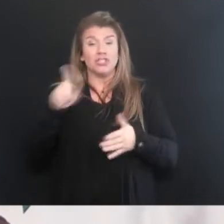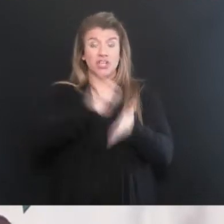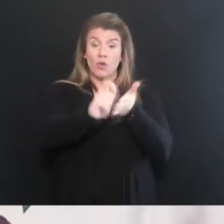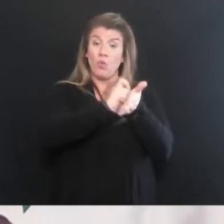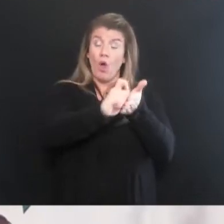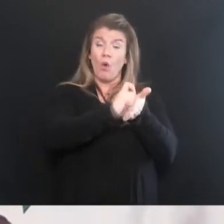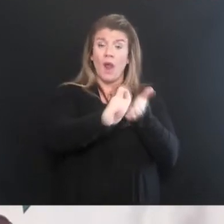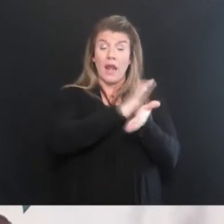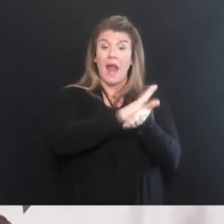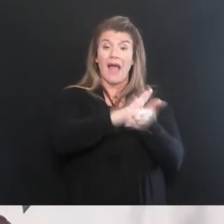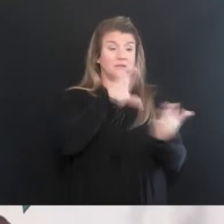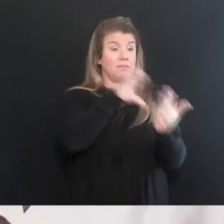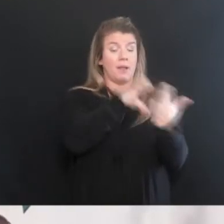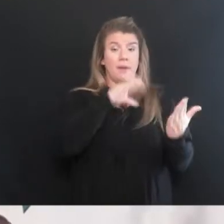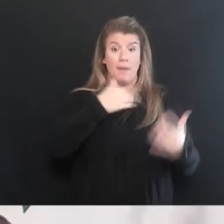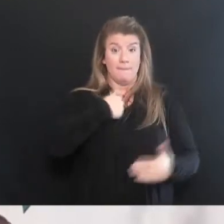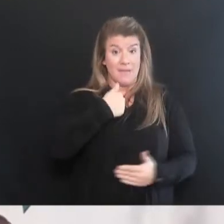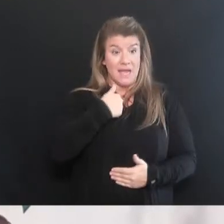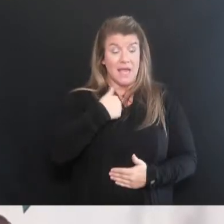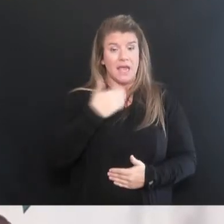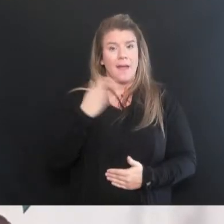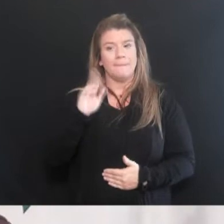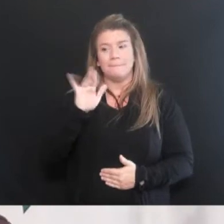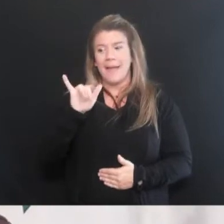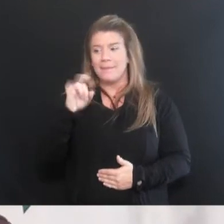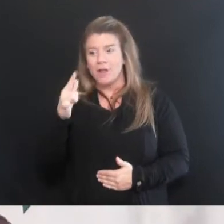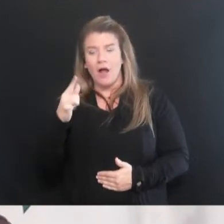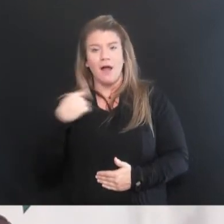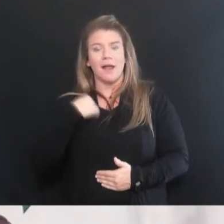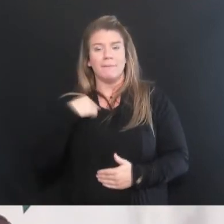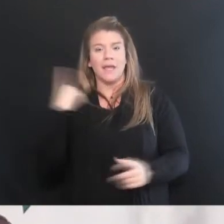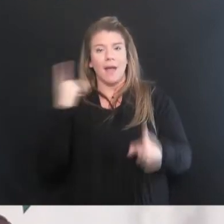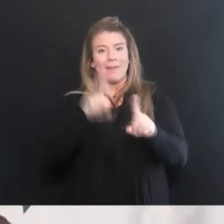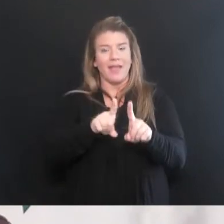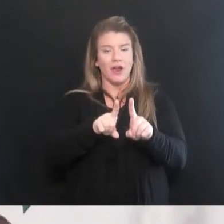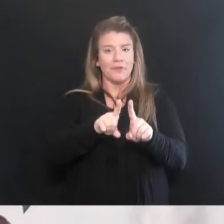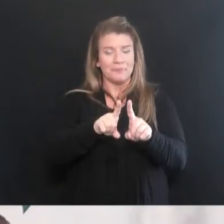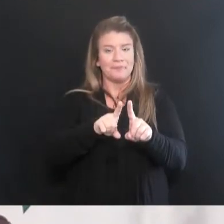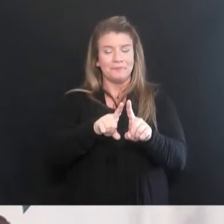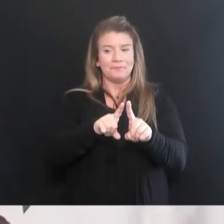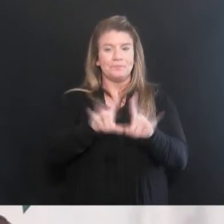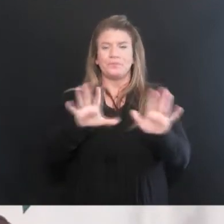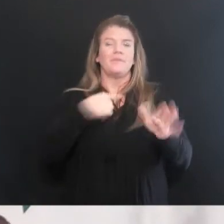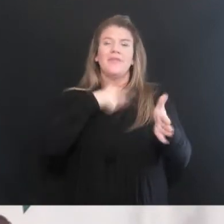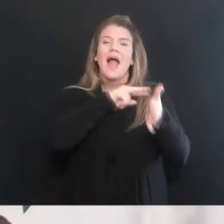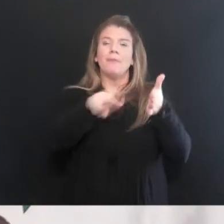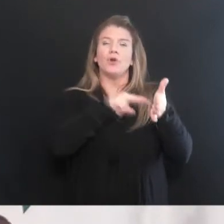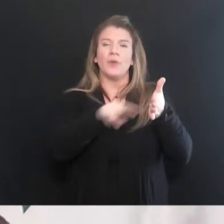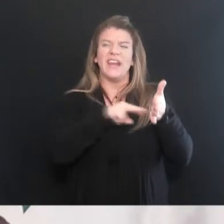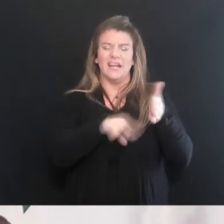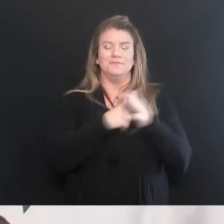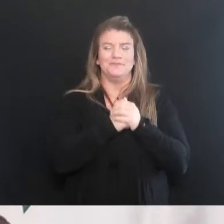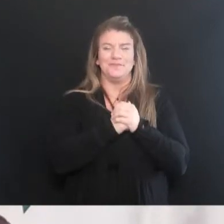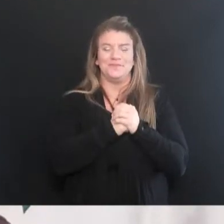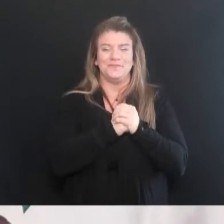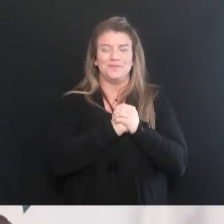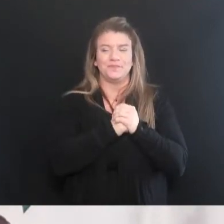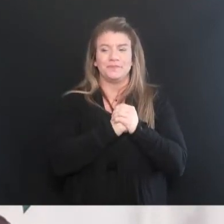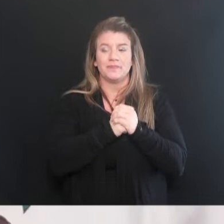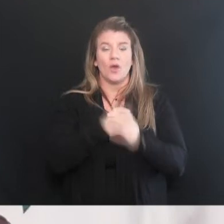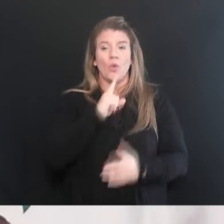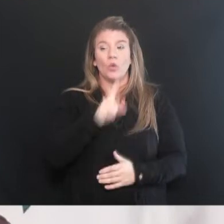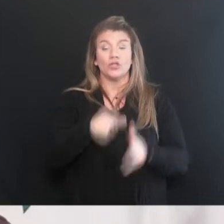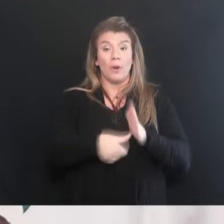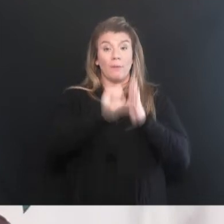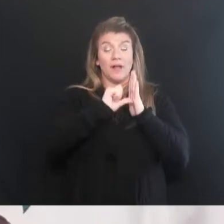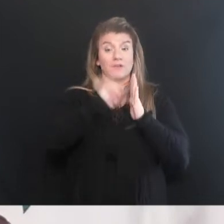about me and about Baby Dog and about being there and everything. And I'm going to read it to you. It won't take a second. We are so impressed